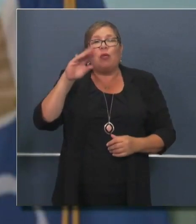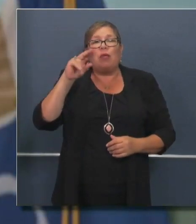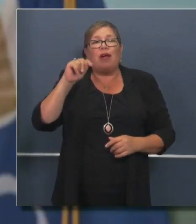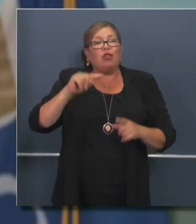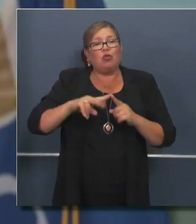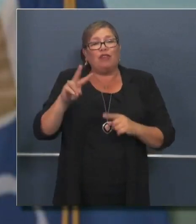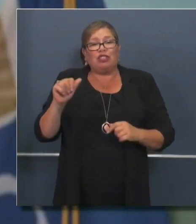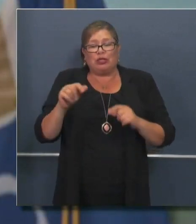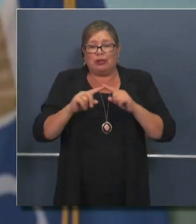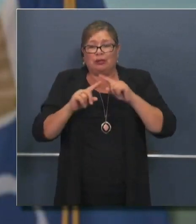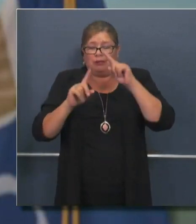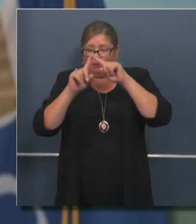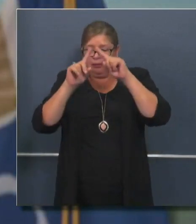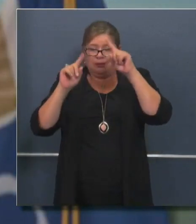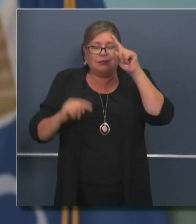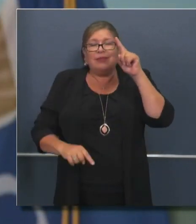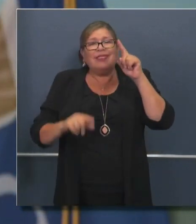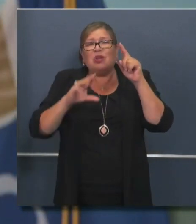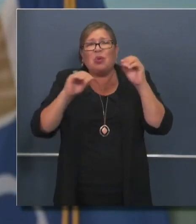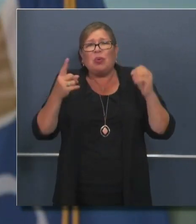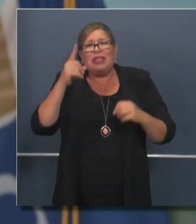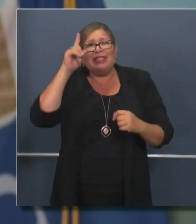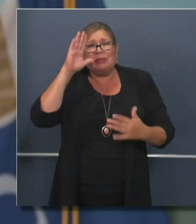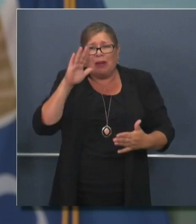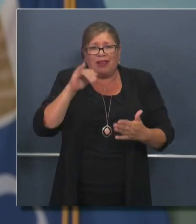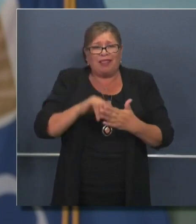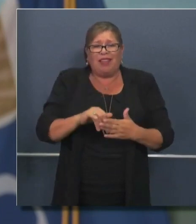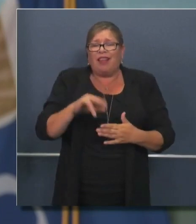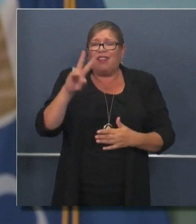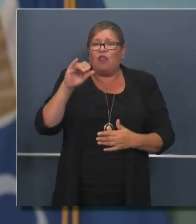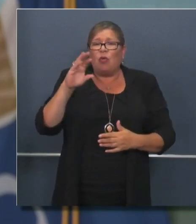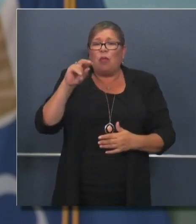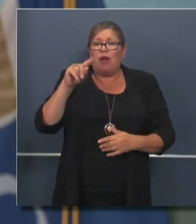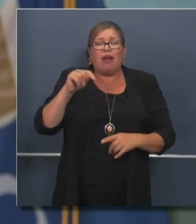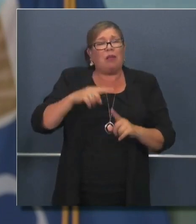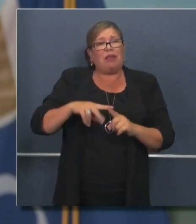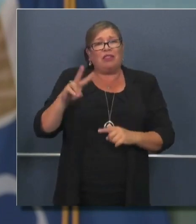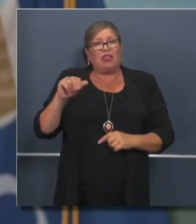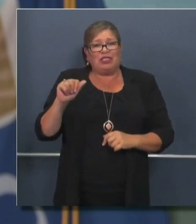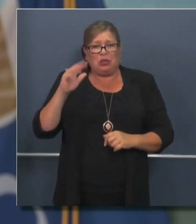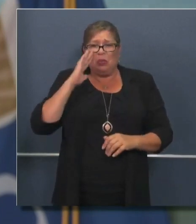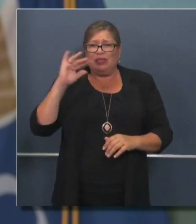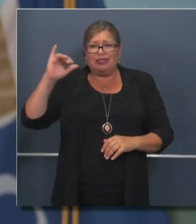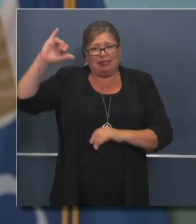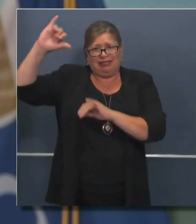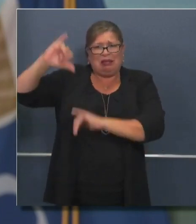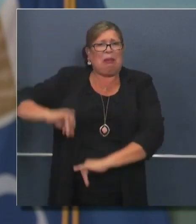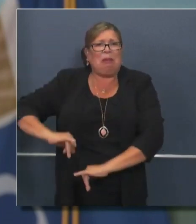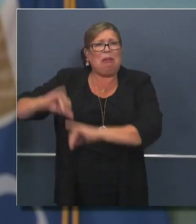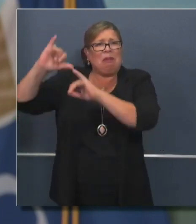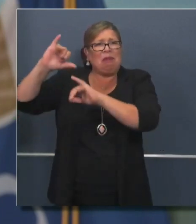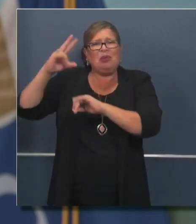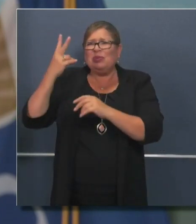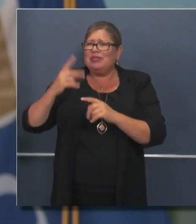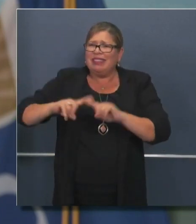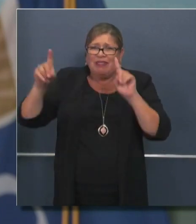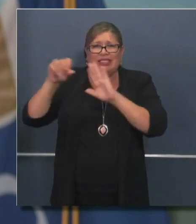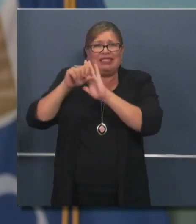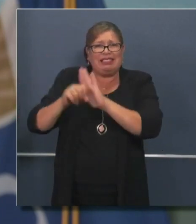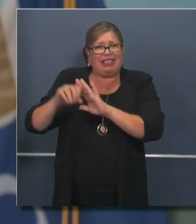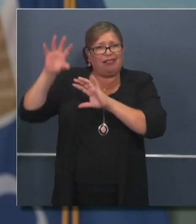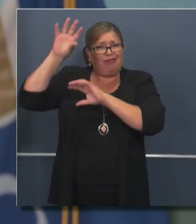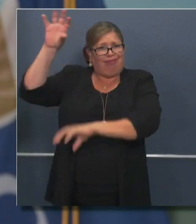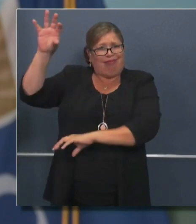nobody would expect Vermont and Virginia to behave the same. They aren't. They're in fact working hard to make sure their